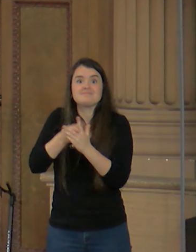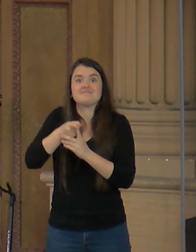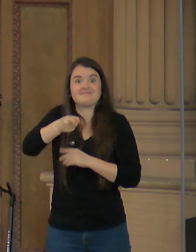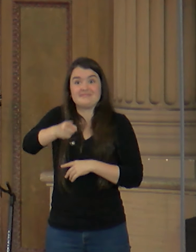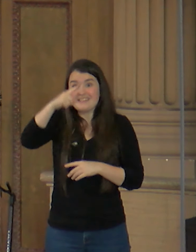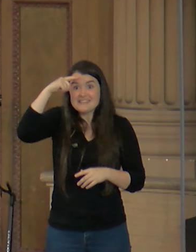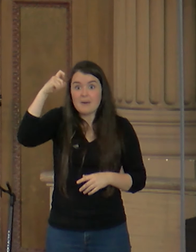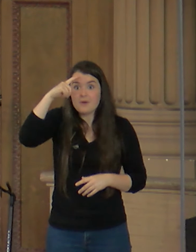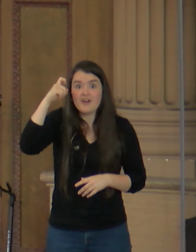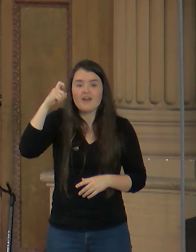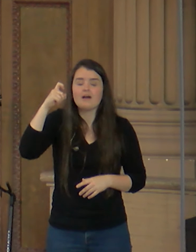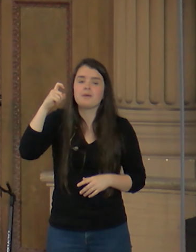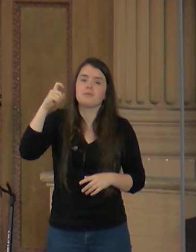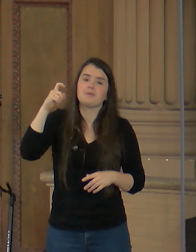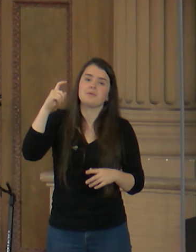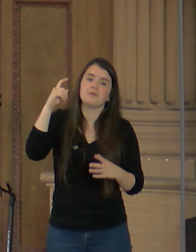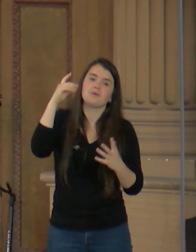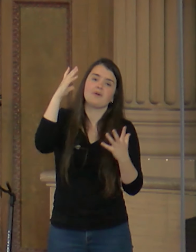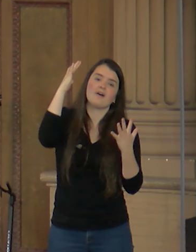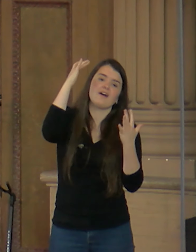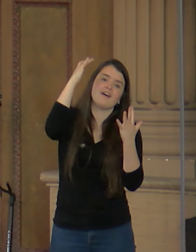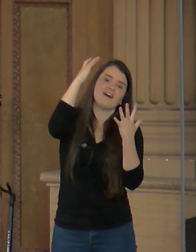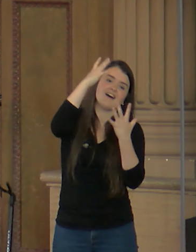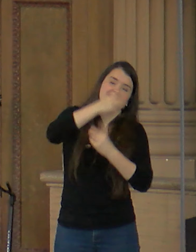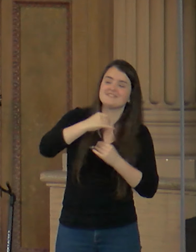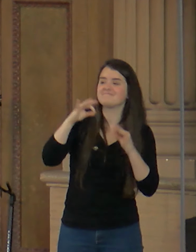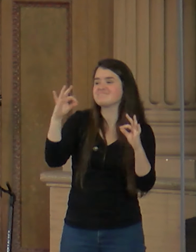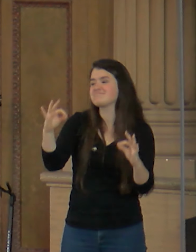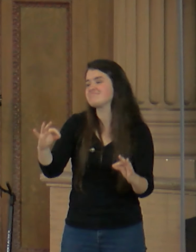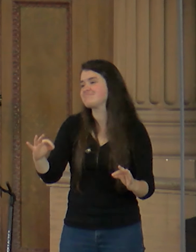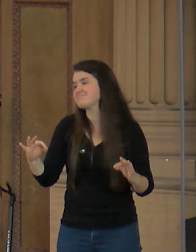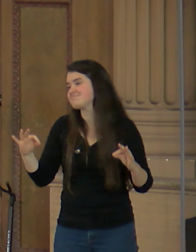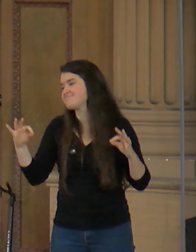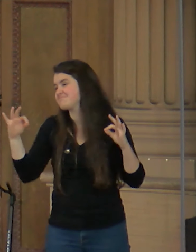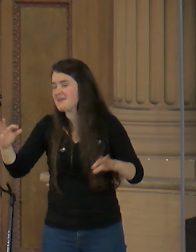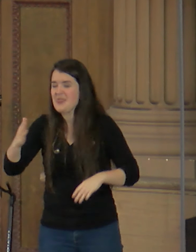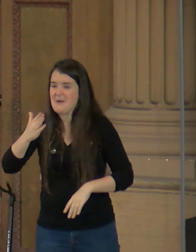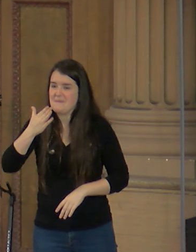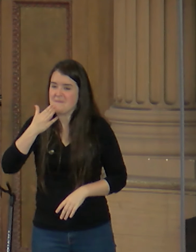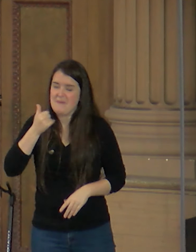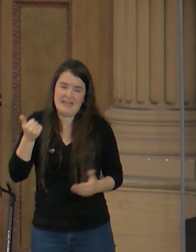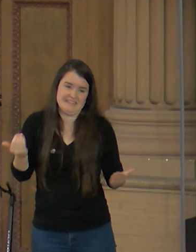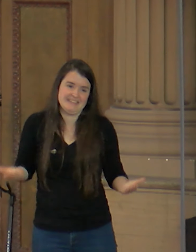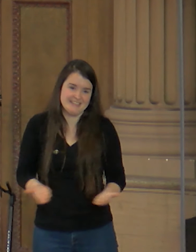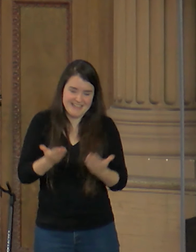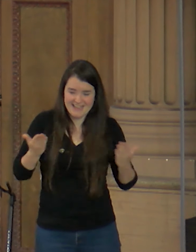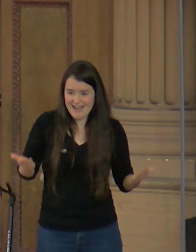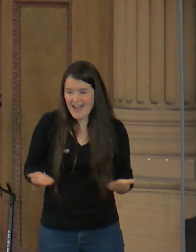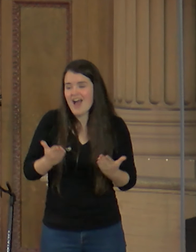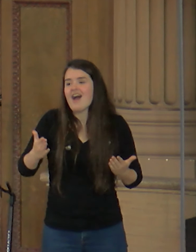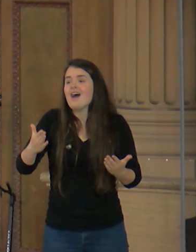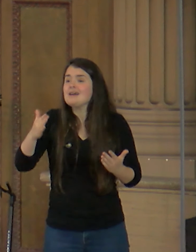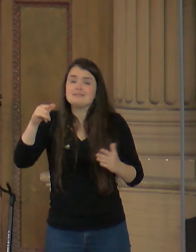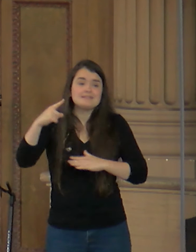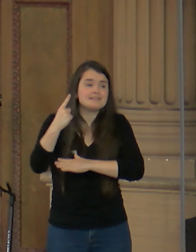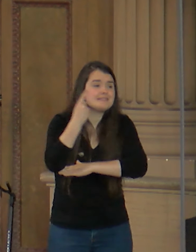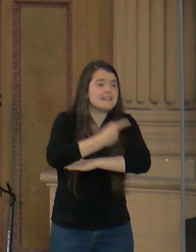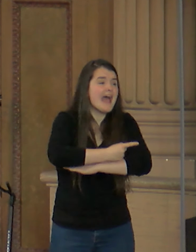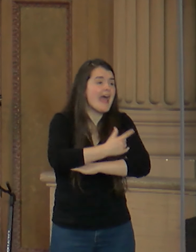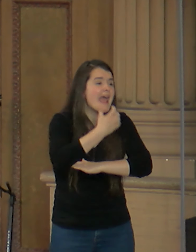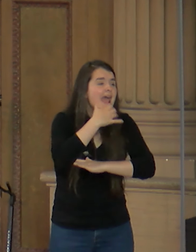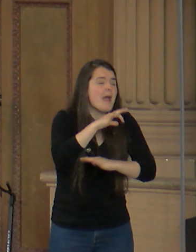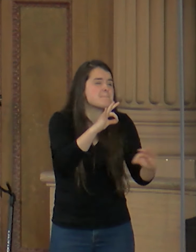summer is glorious. I mean, it's just right. Summer here is the best in the world. It's just hot enough in the daytime. It's